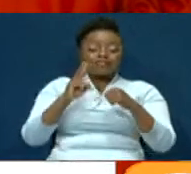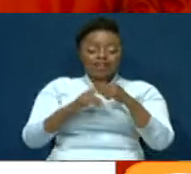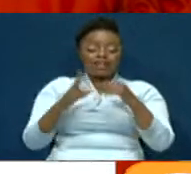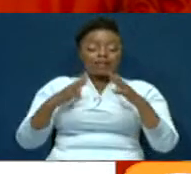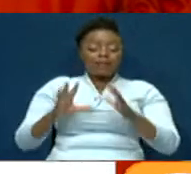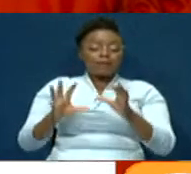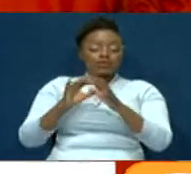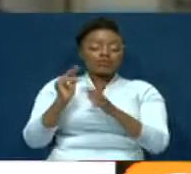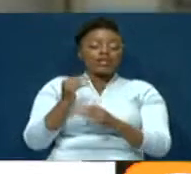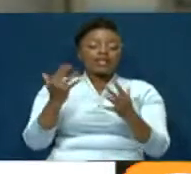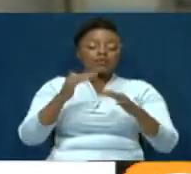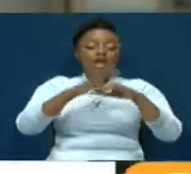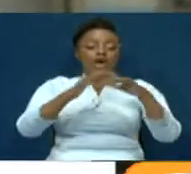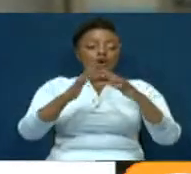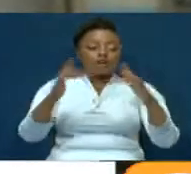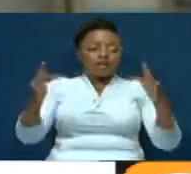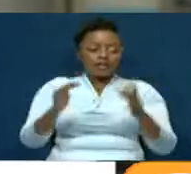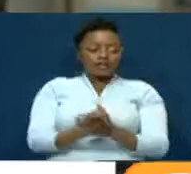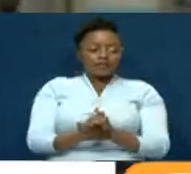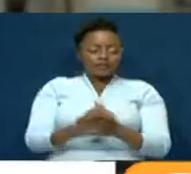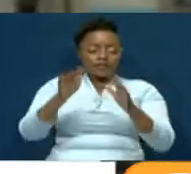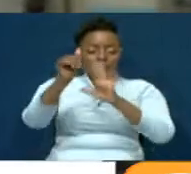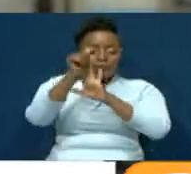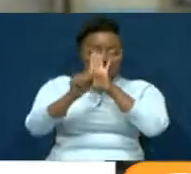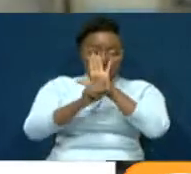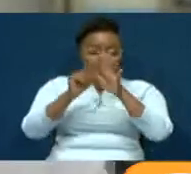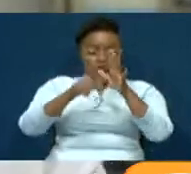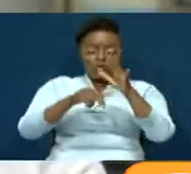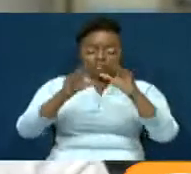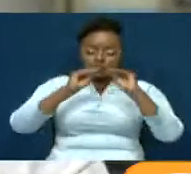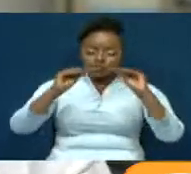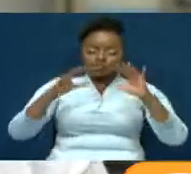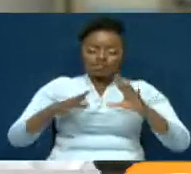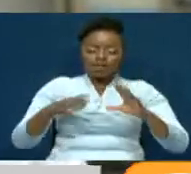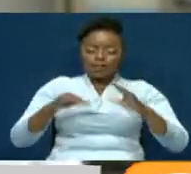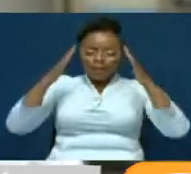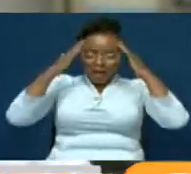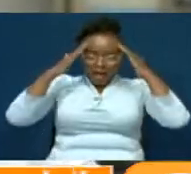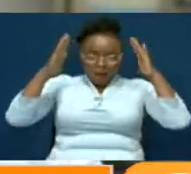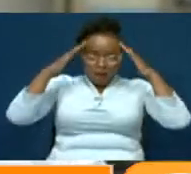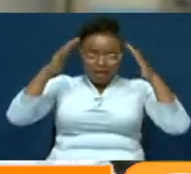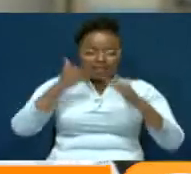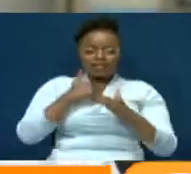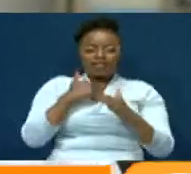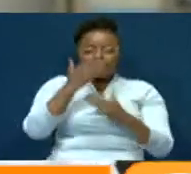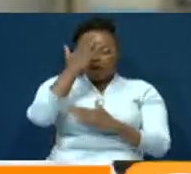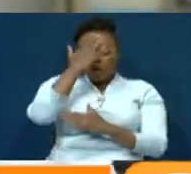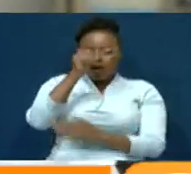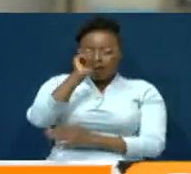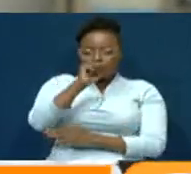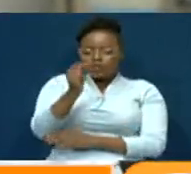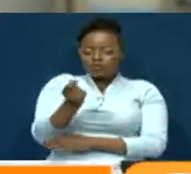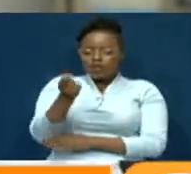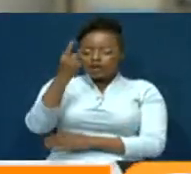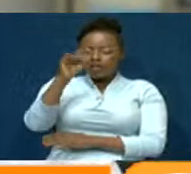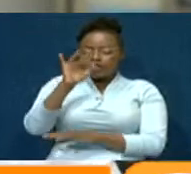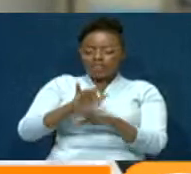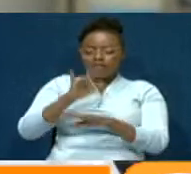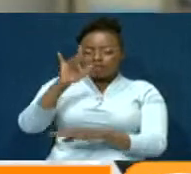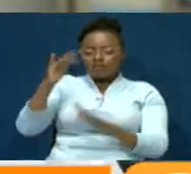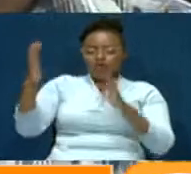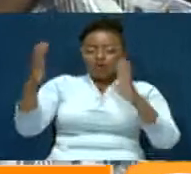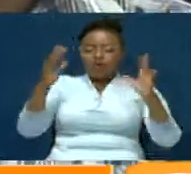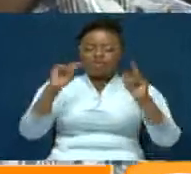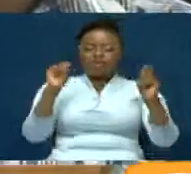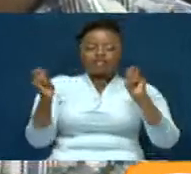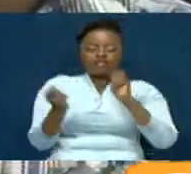will be joining us virtually. Our main agenda is to educate people, to give them awareness, so that they can understand the effects of climate